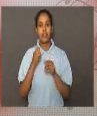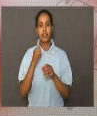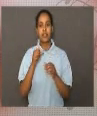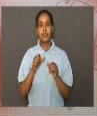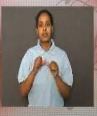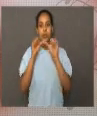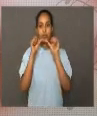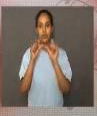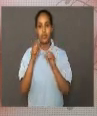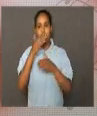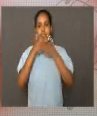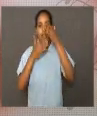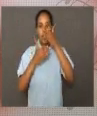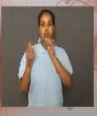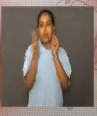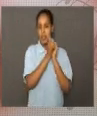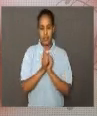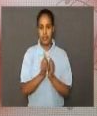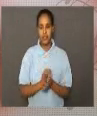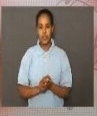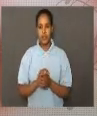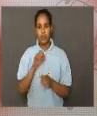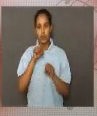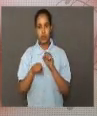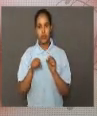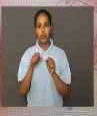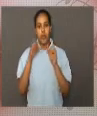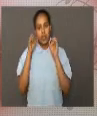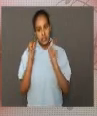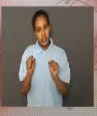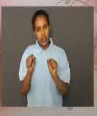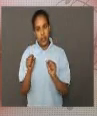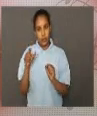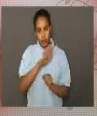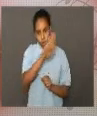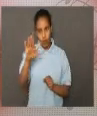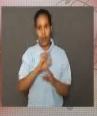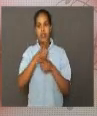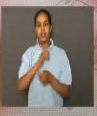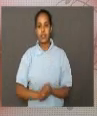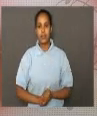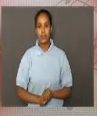go through the steps together so that you can check your answers.